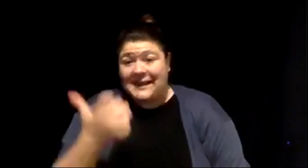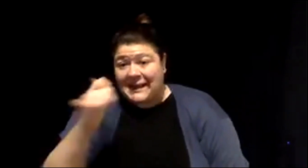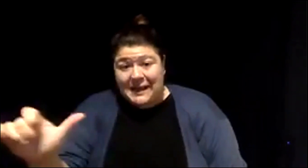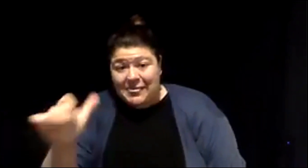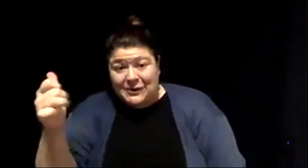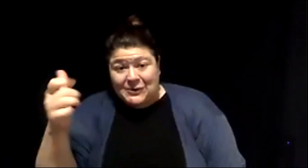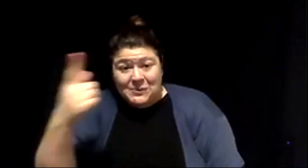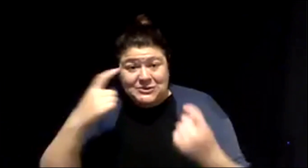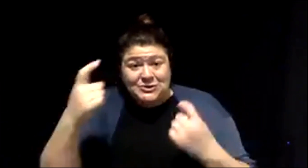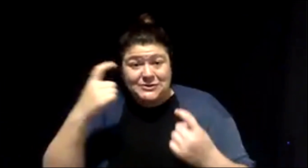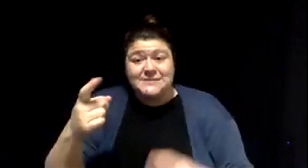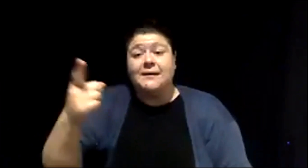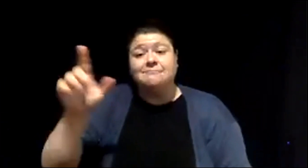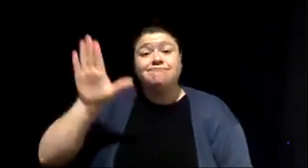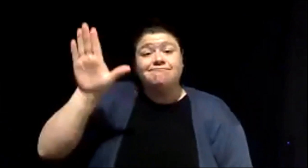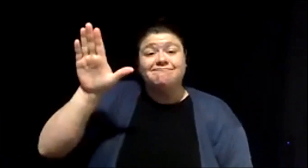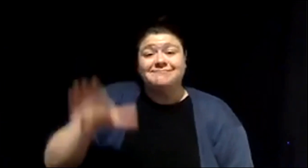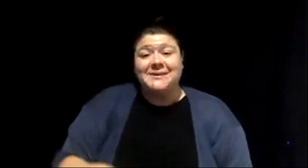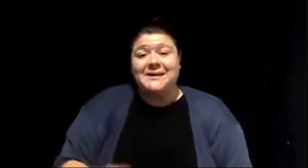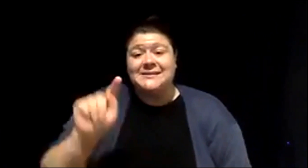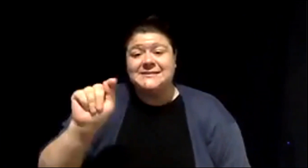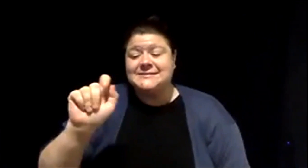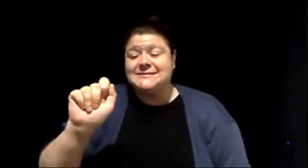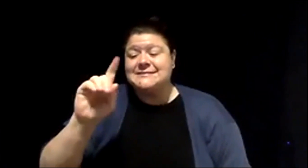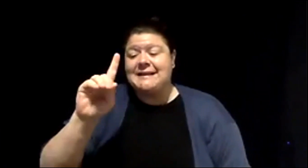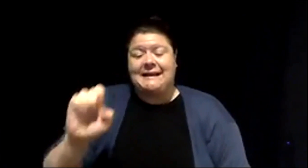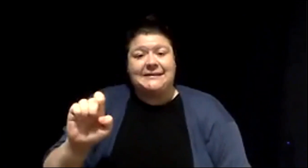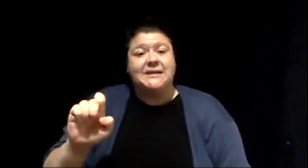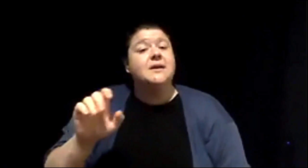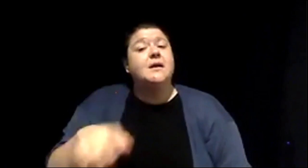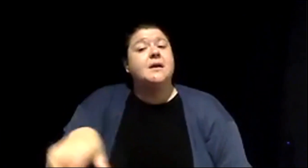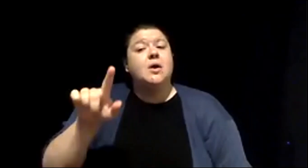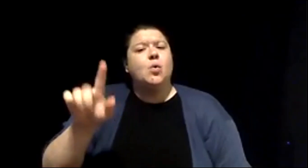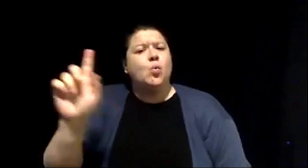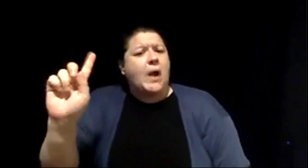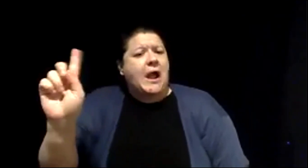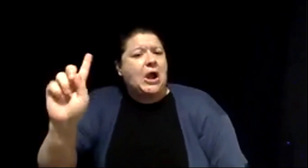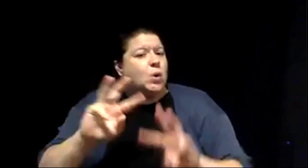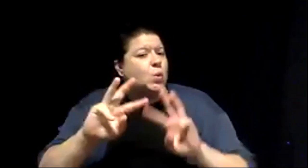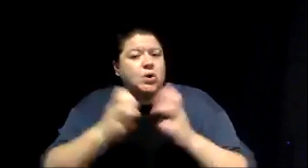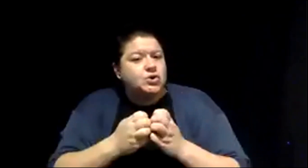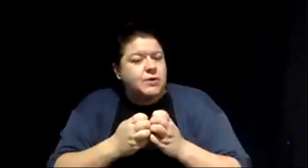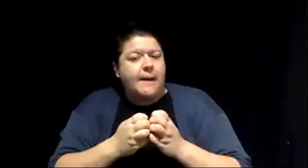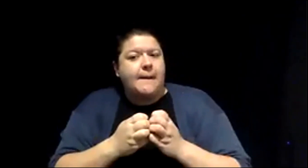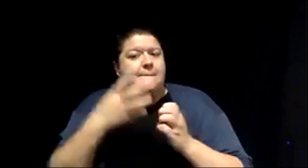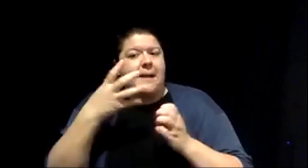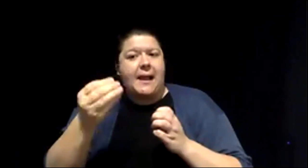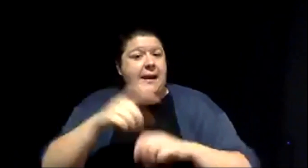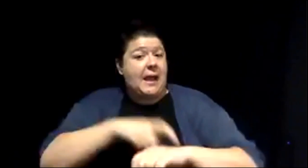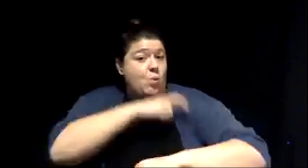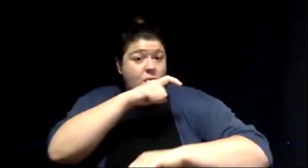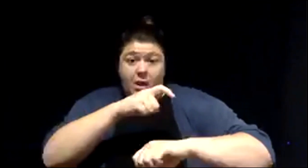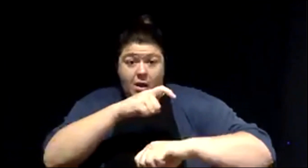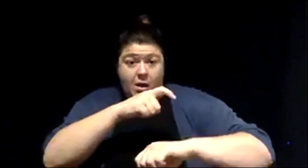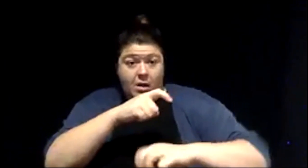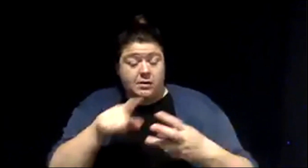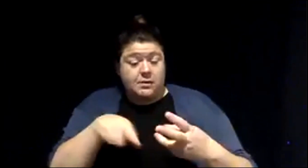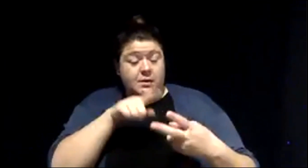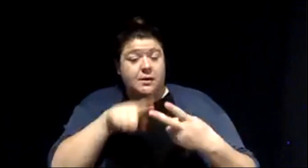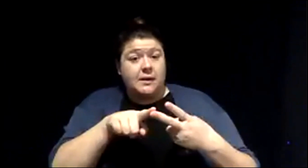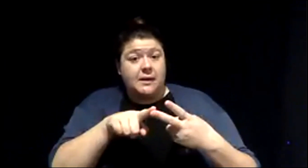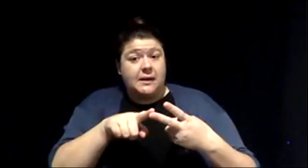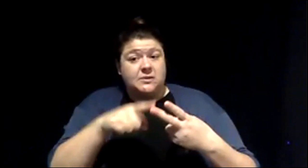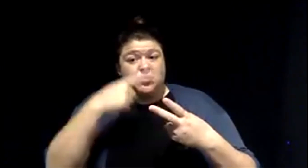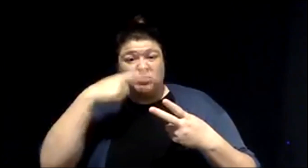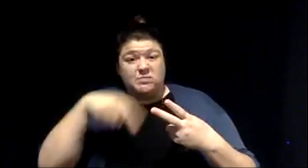questions? yeah, I have one. Uh-huh. So where is the workshop and how long it takes? And if we know the details,